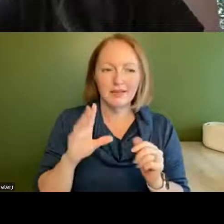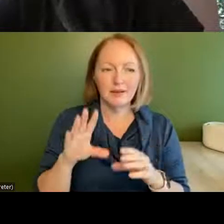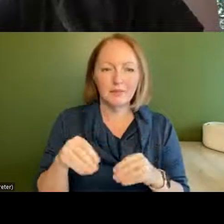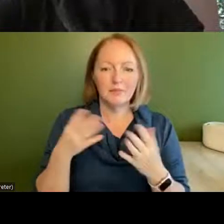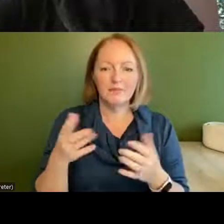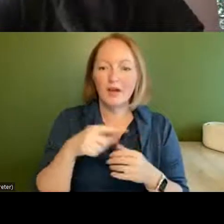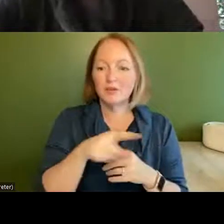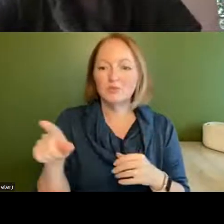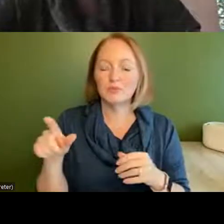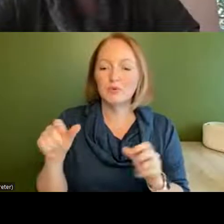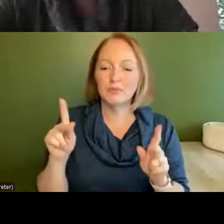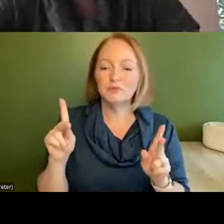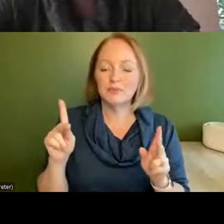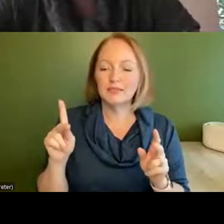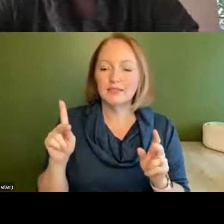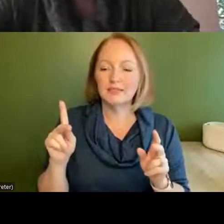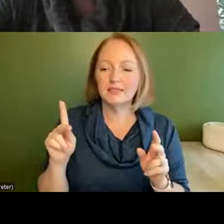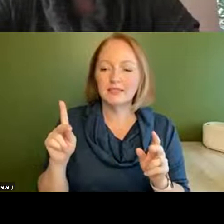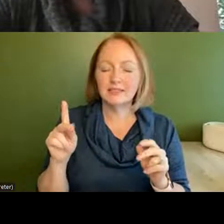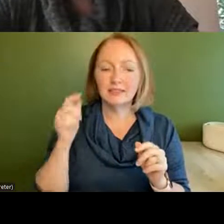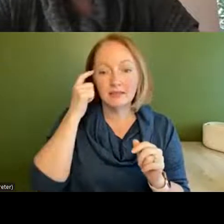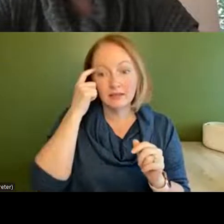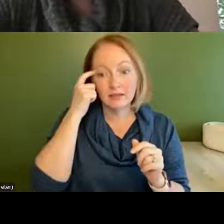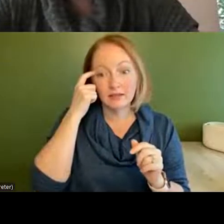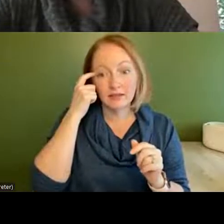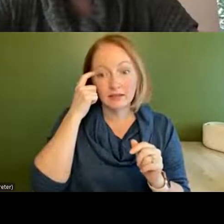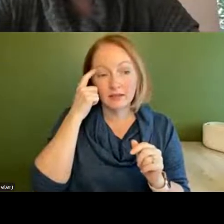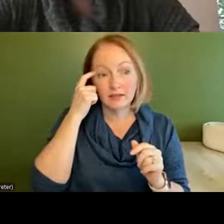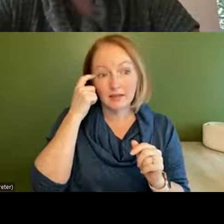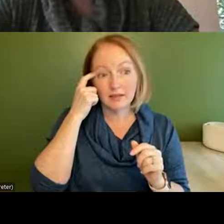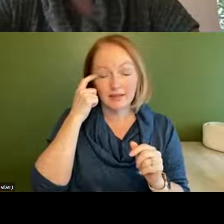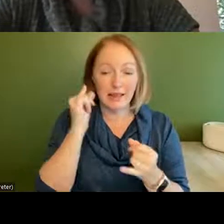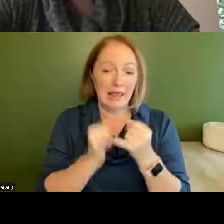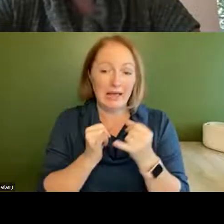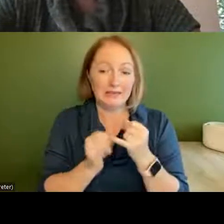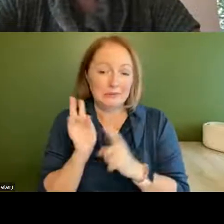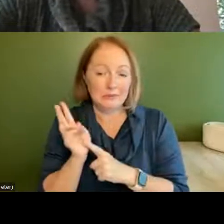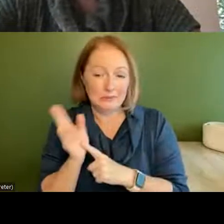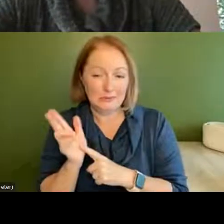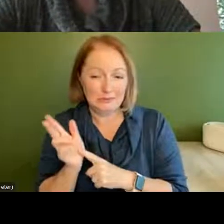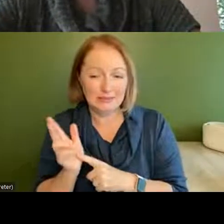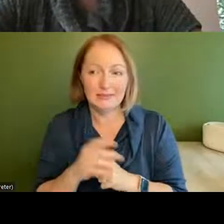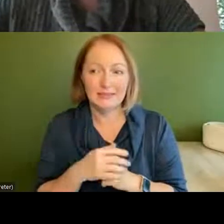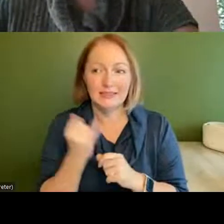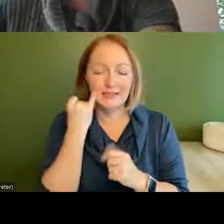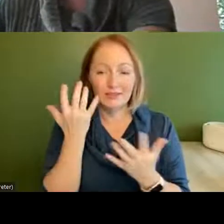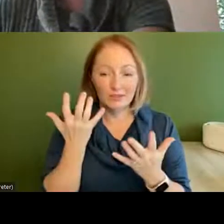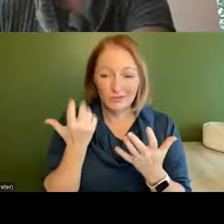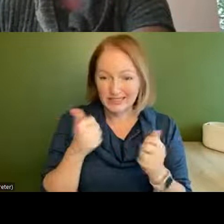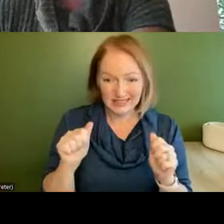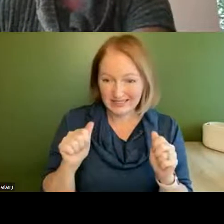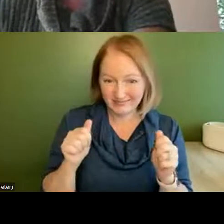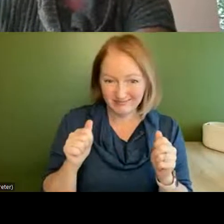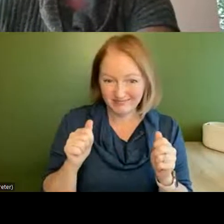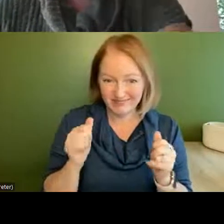all the opportunity, if in, you know, the last, you know, 2-3 minutes, if you all have any